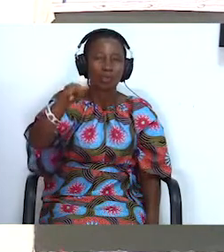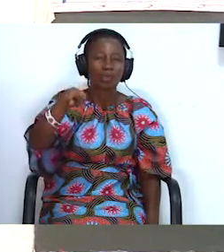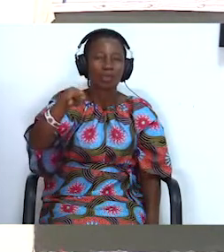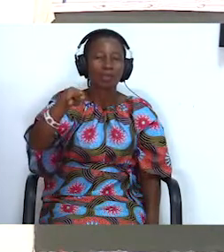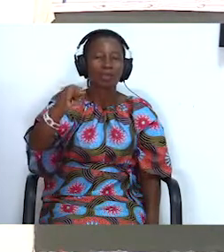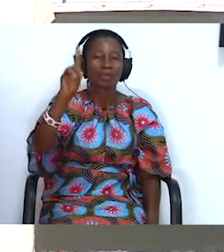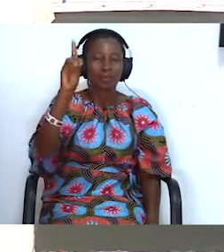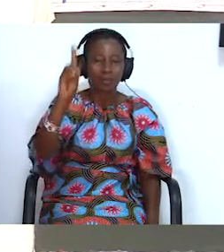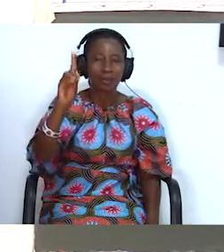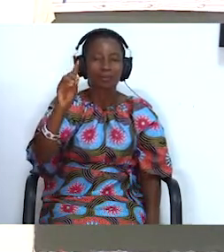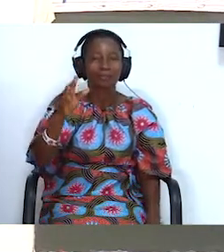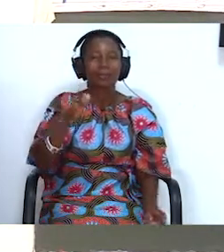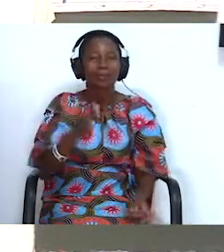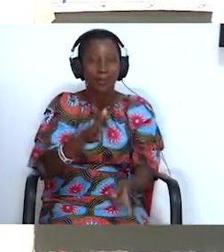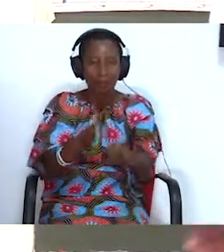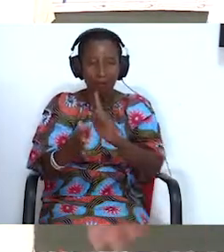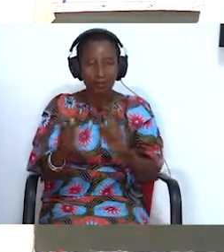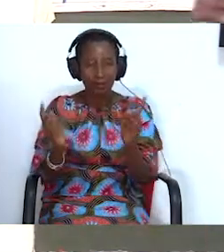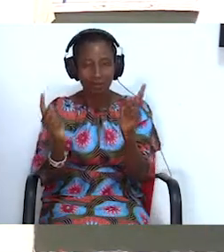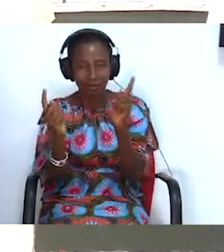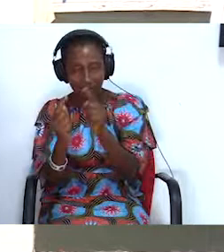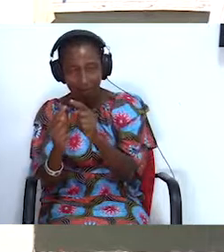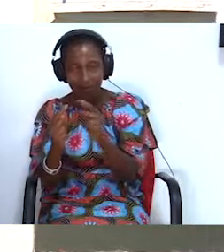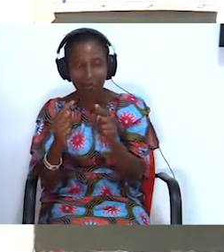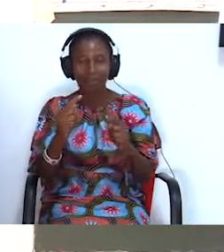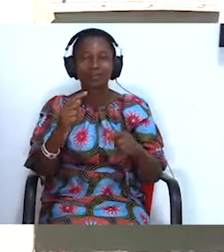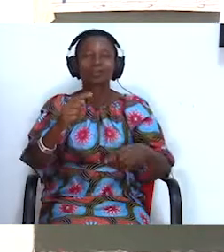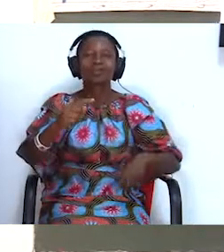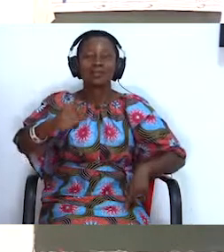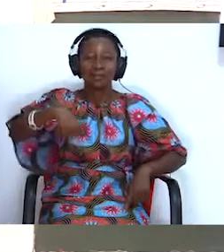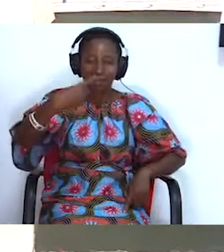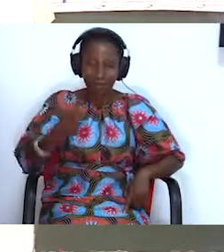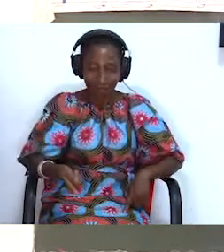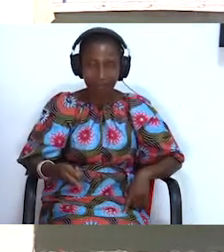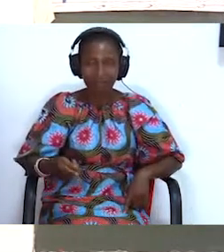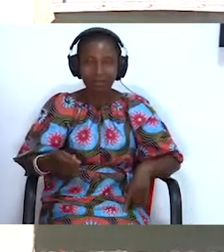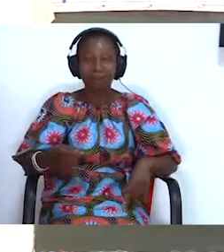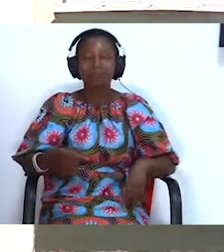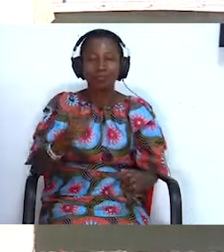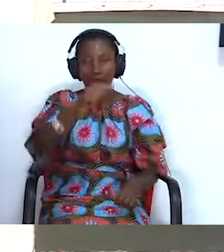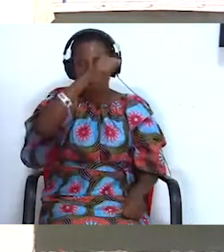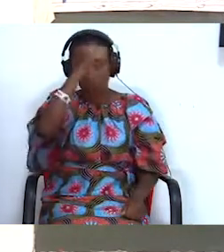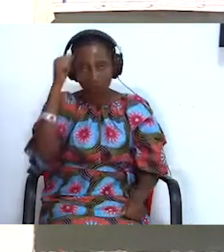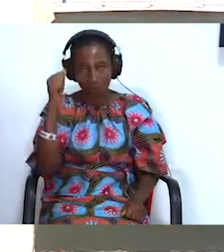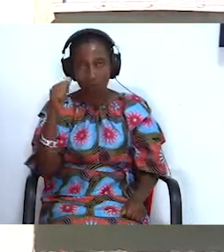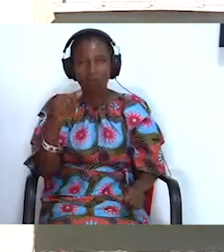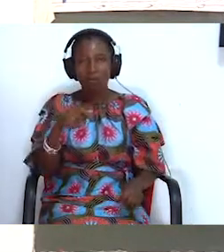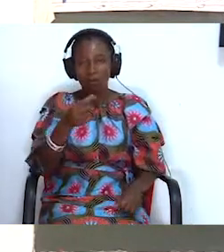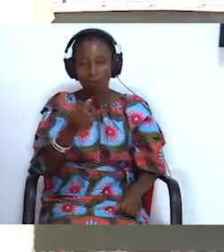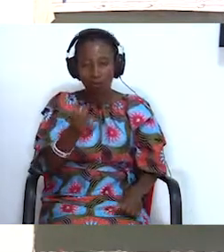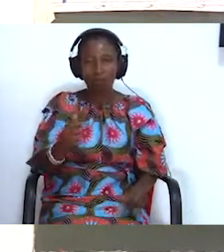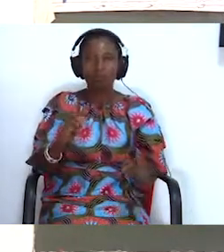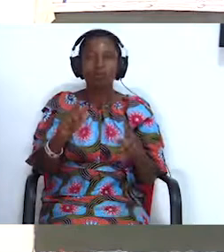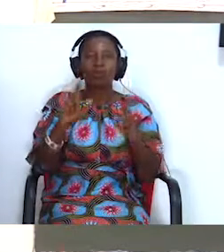ah sound. And until we meet again, I'm going to start from